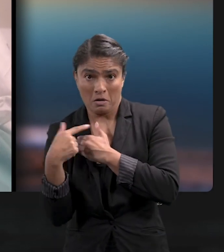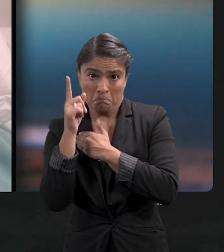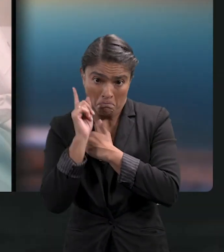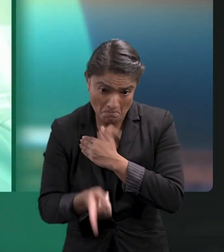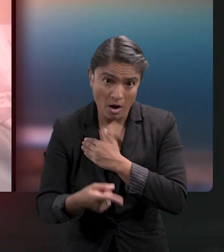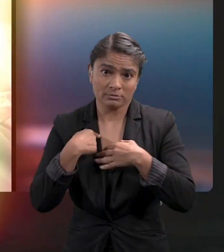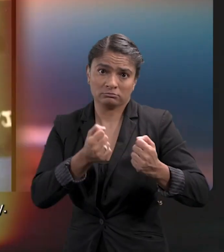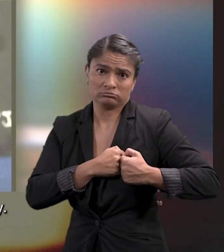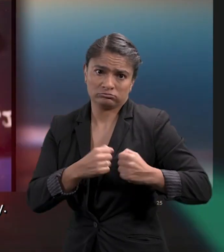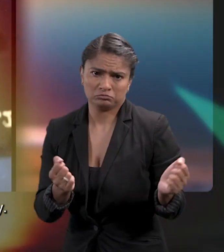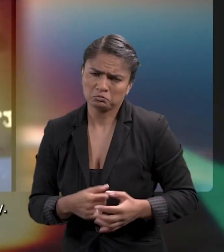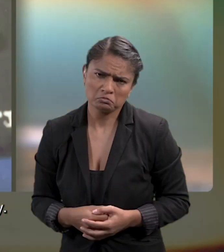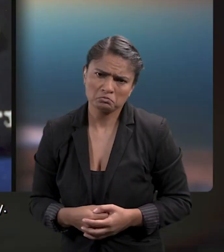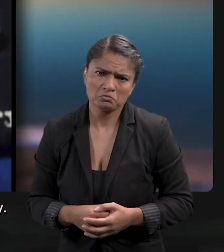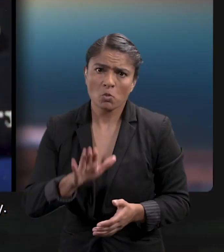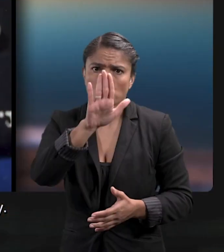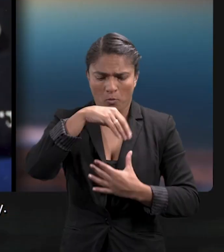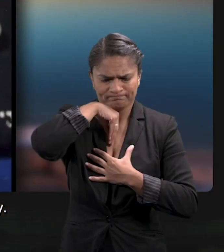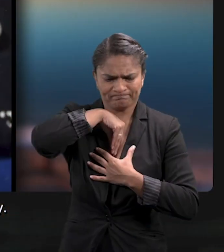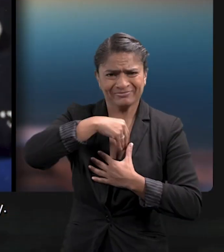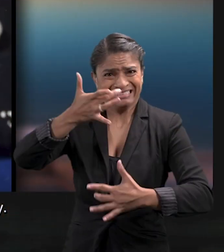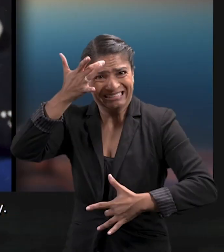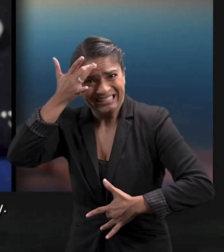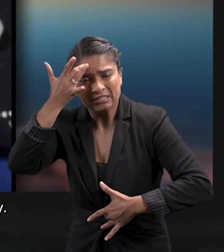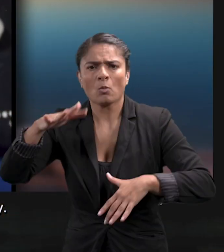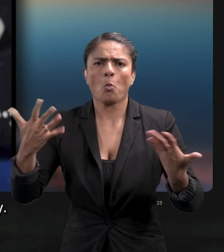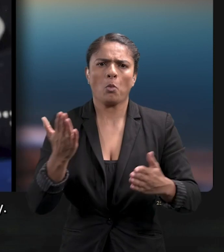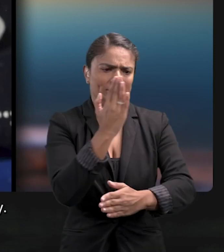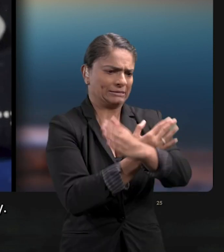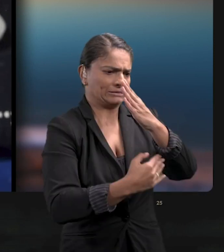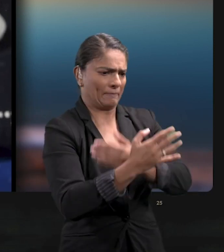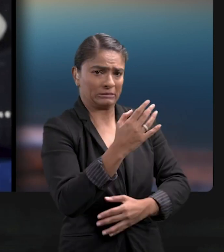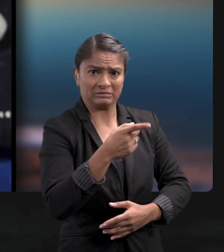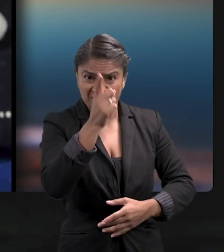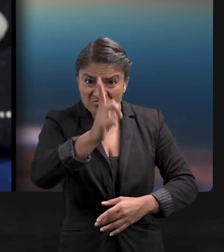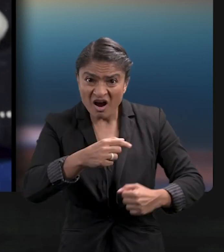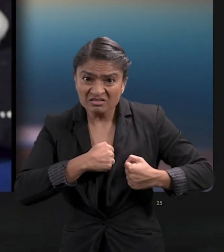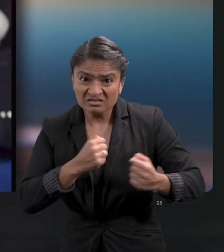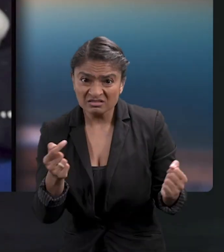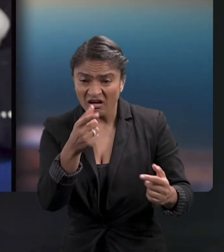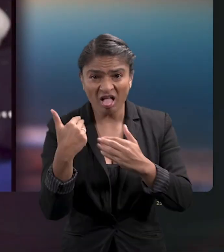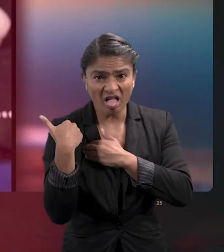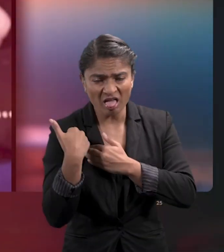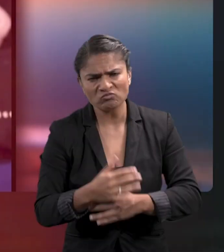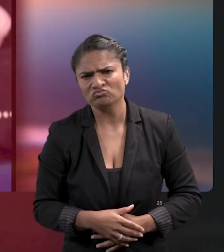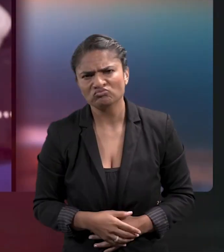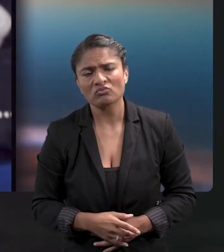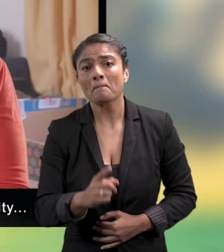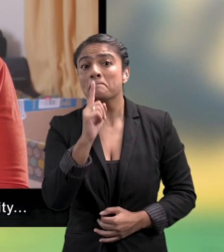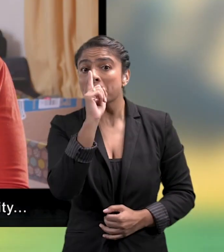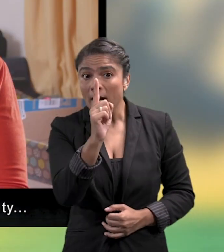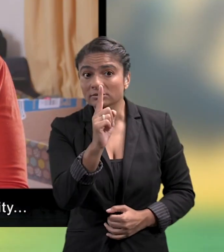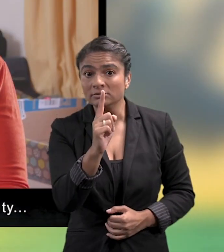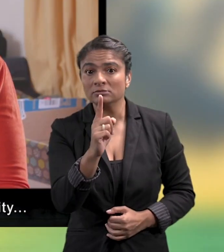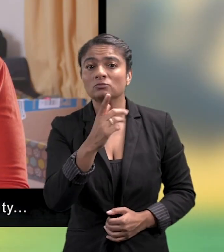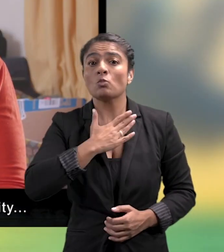disclose your medical condition or your disability. Mara gape ke